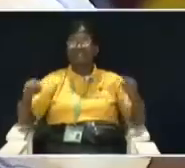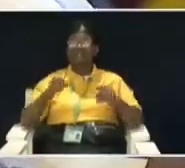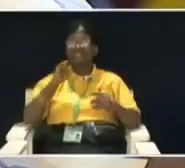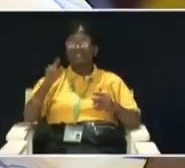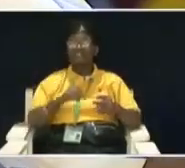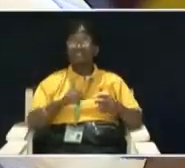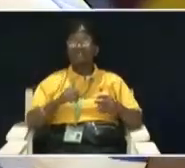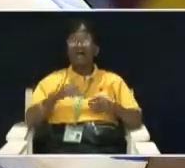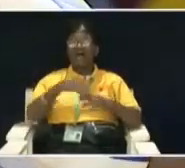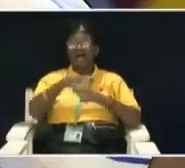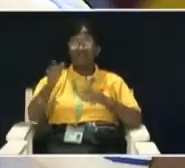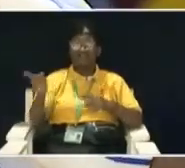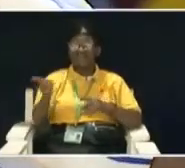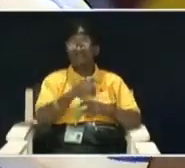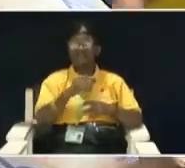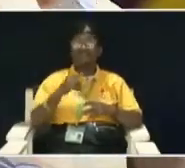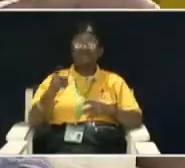tower,